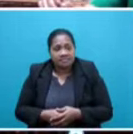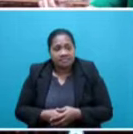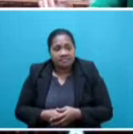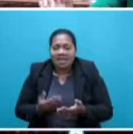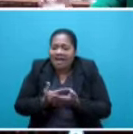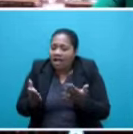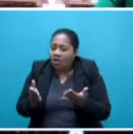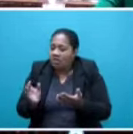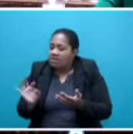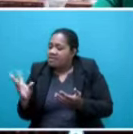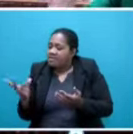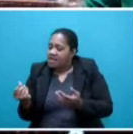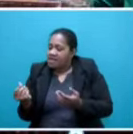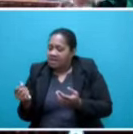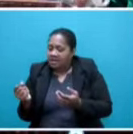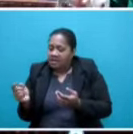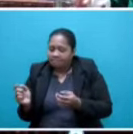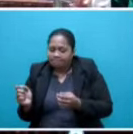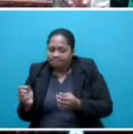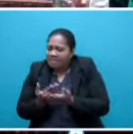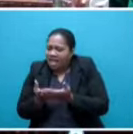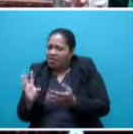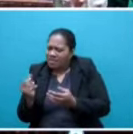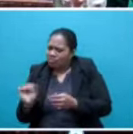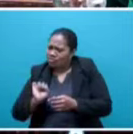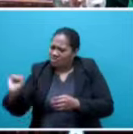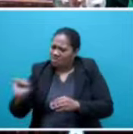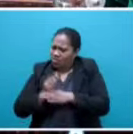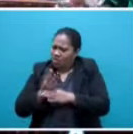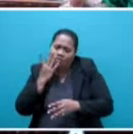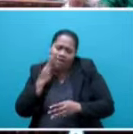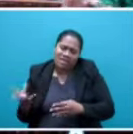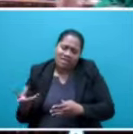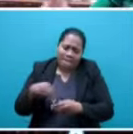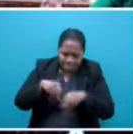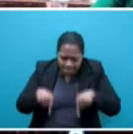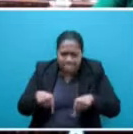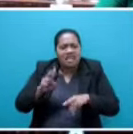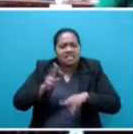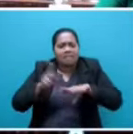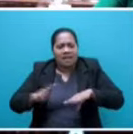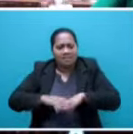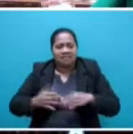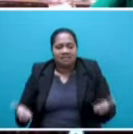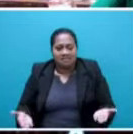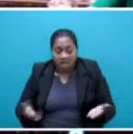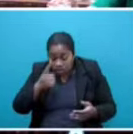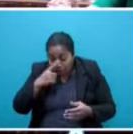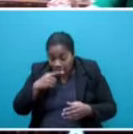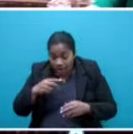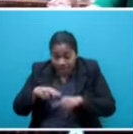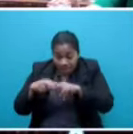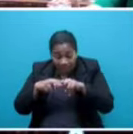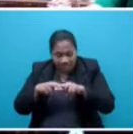approach the parliaments and their responsibilities. So, Honorable Speaker, the people of Fiji deserve better, and we should look at having